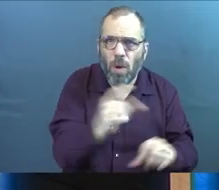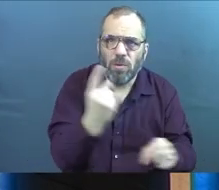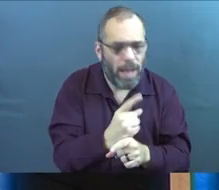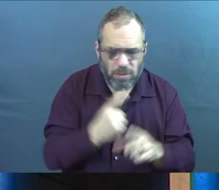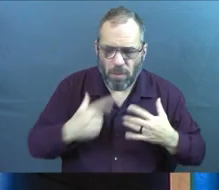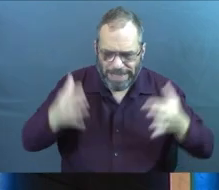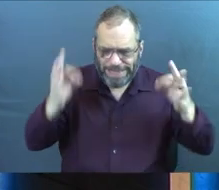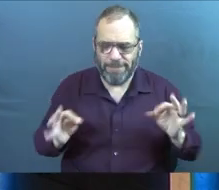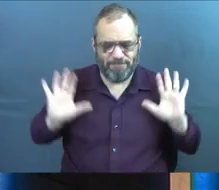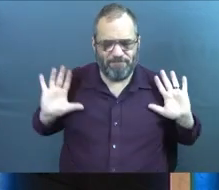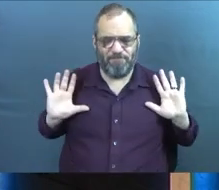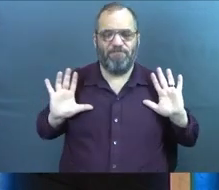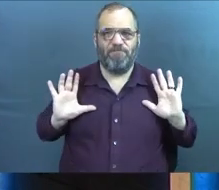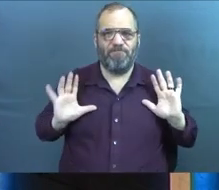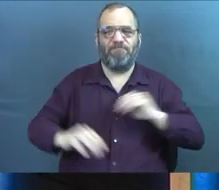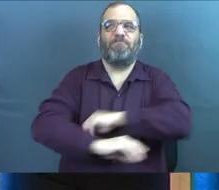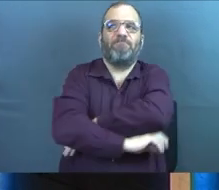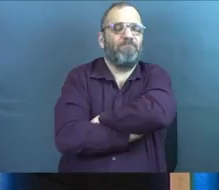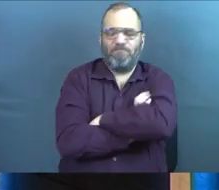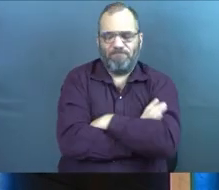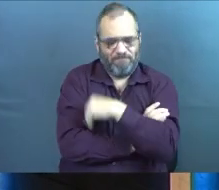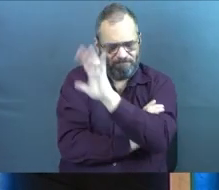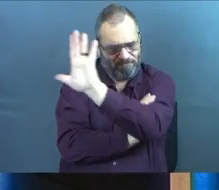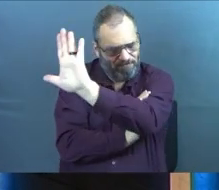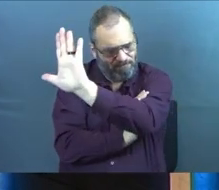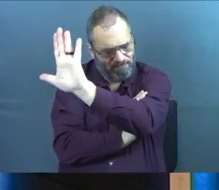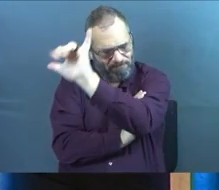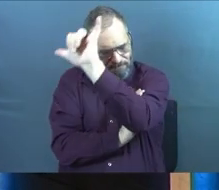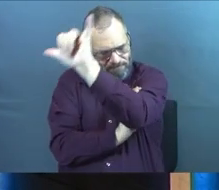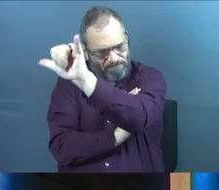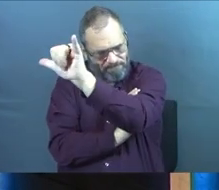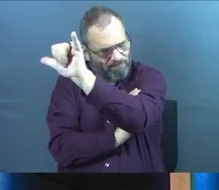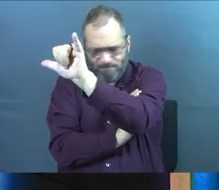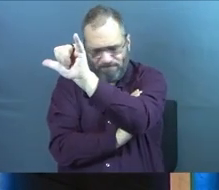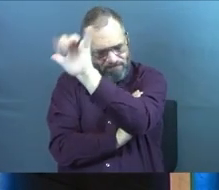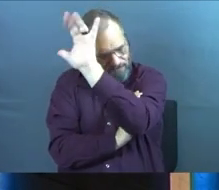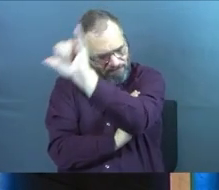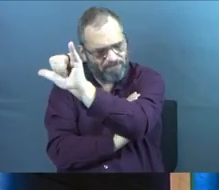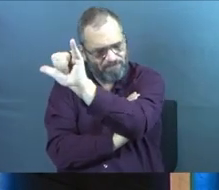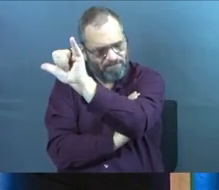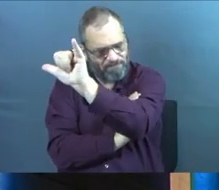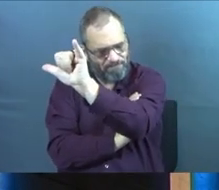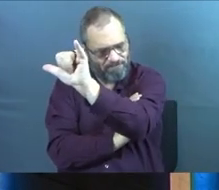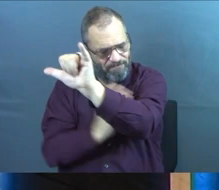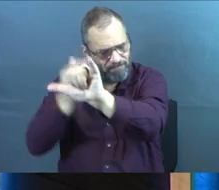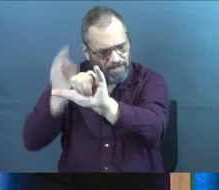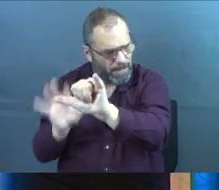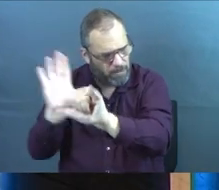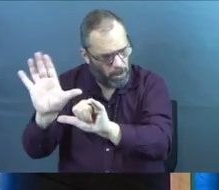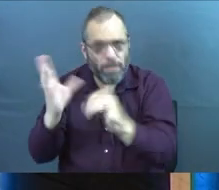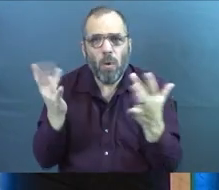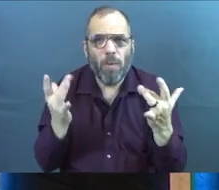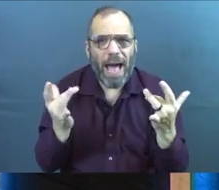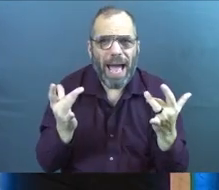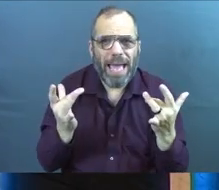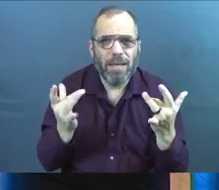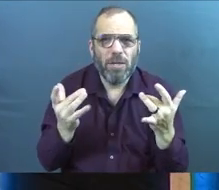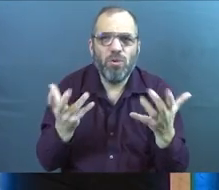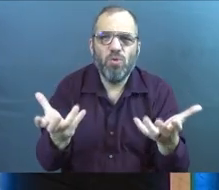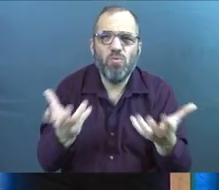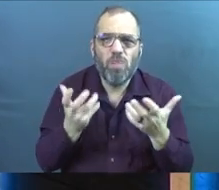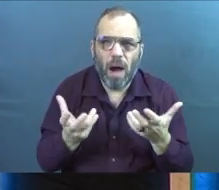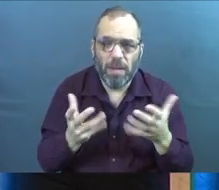But he chose not to. Chose not to. Why do you choose something? Because you want